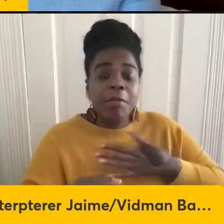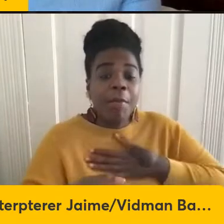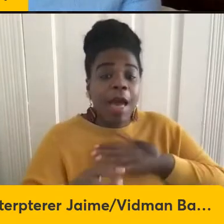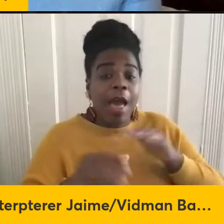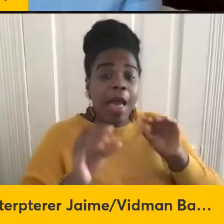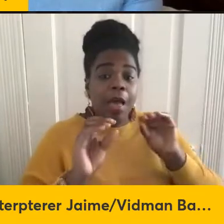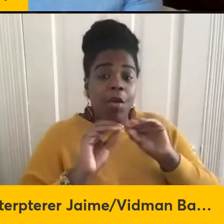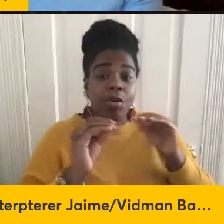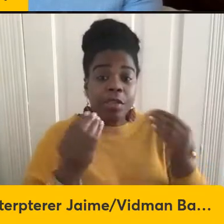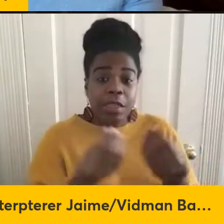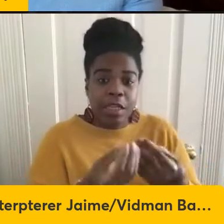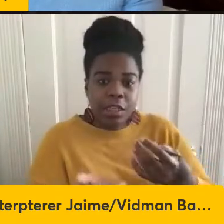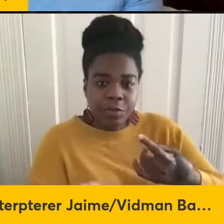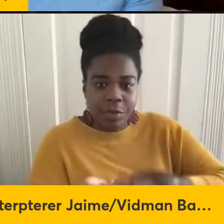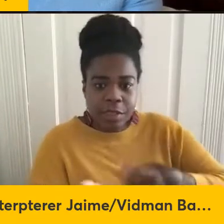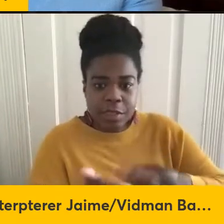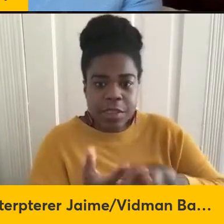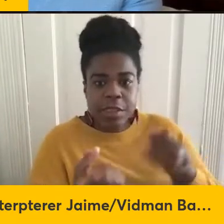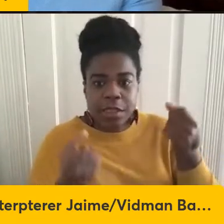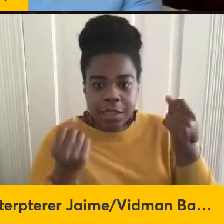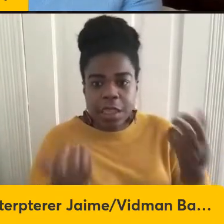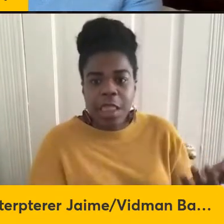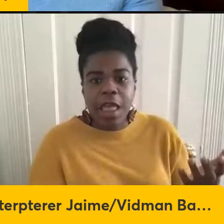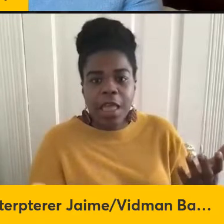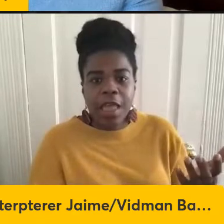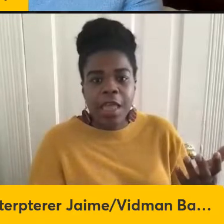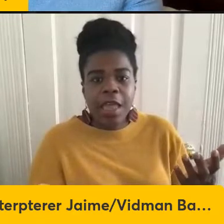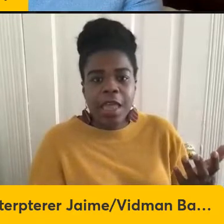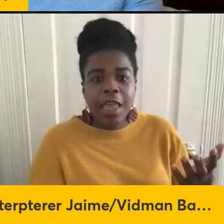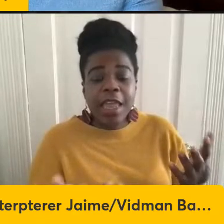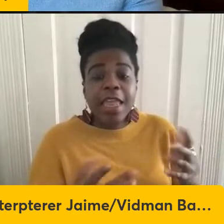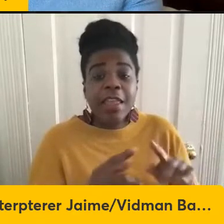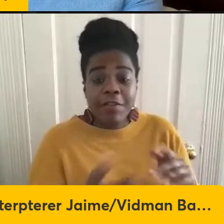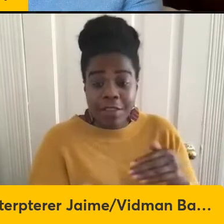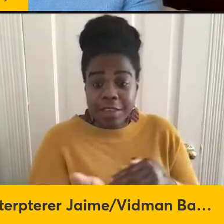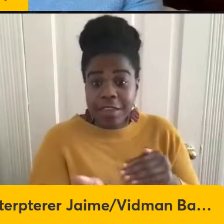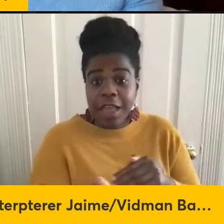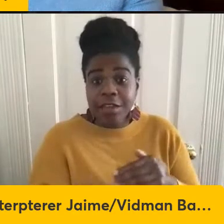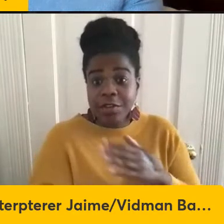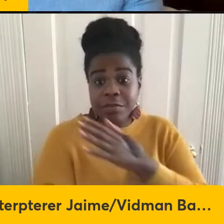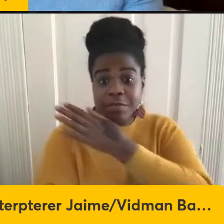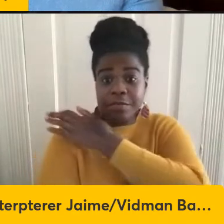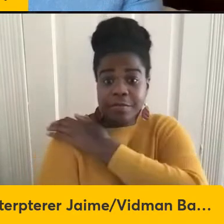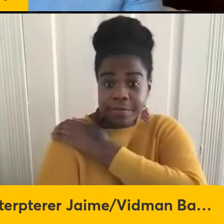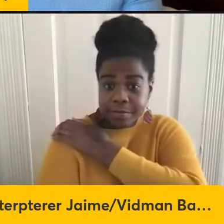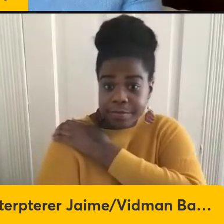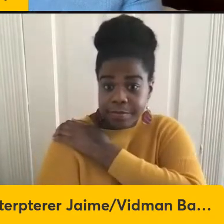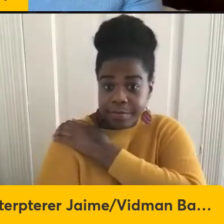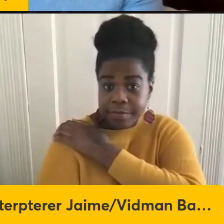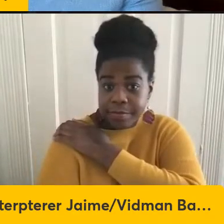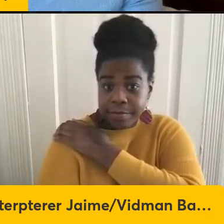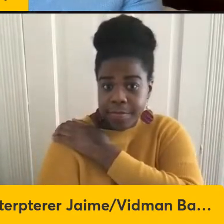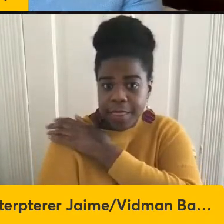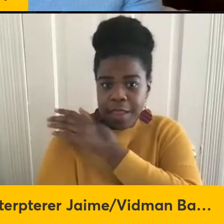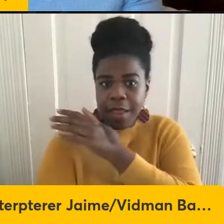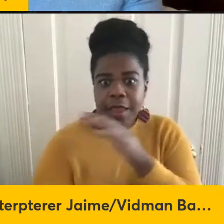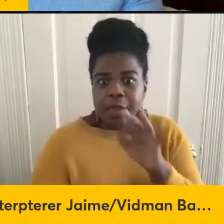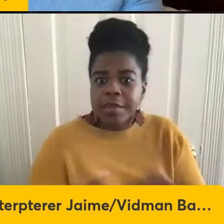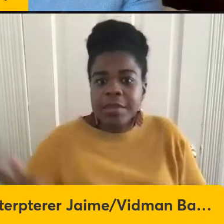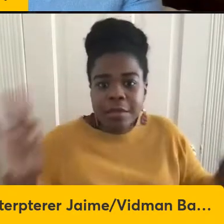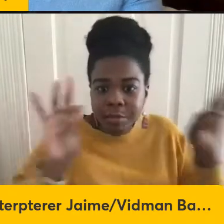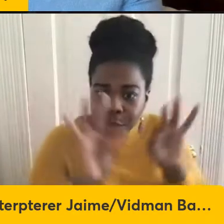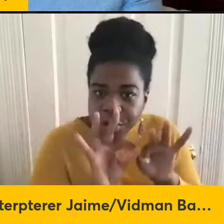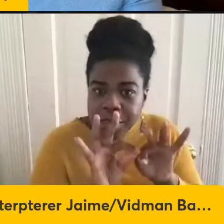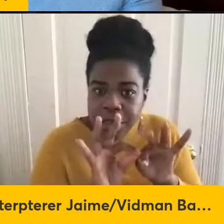organization very many times, is, even a simple touch from the doctor on your shoulder is a very important thing